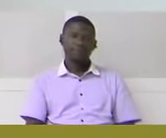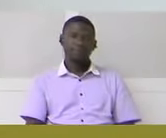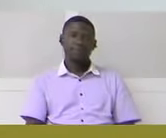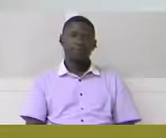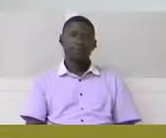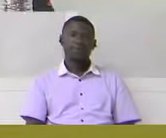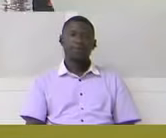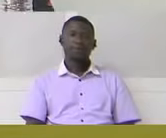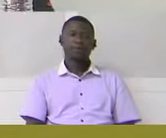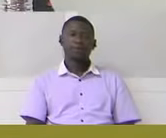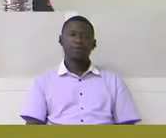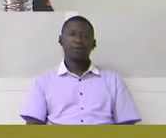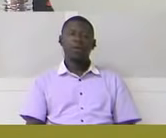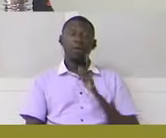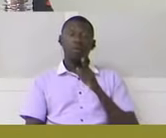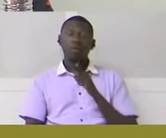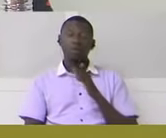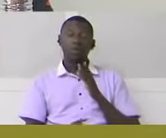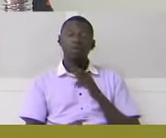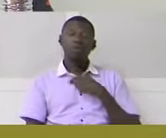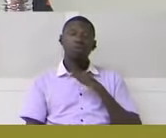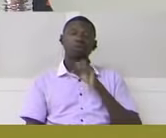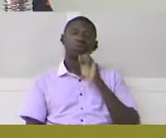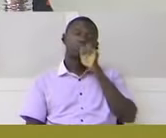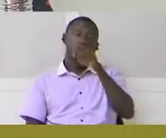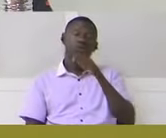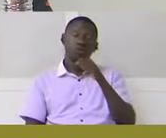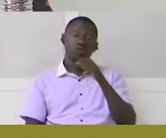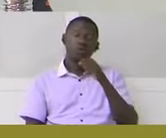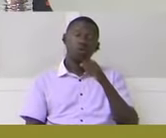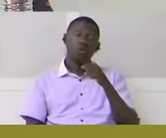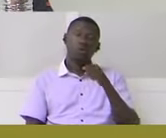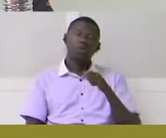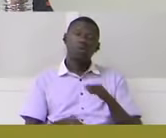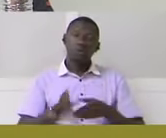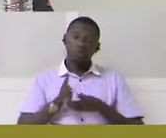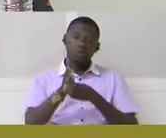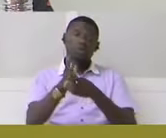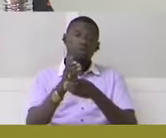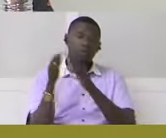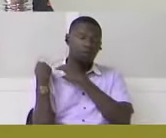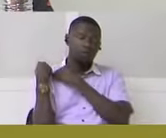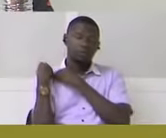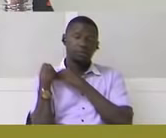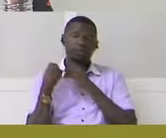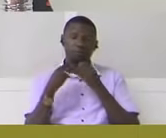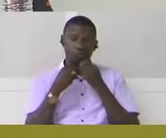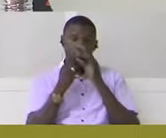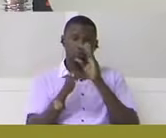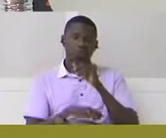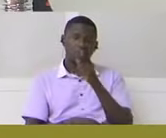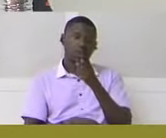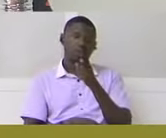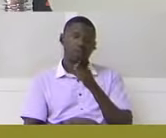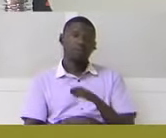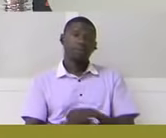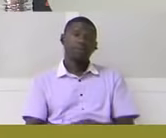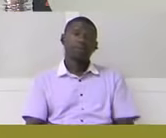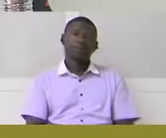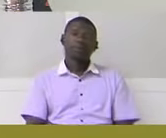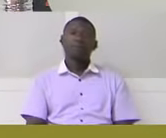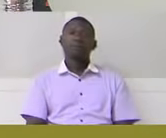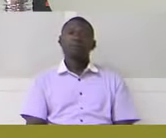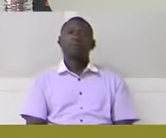But the fact remains that it was your commander's role and responsibility to do so. Bari ni muto nya lori multi ko alla commander o mala lon